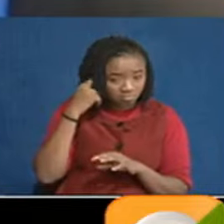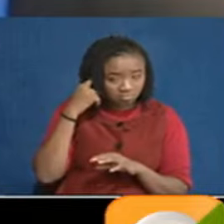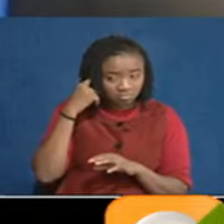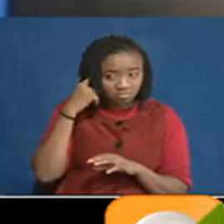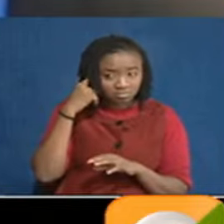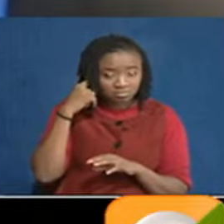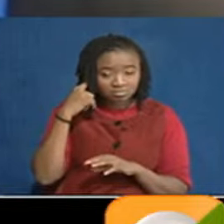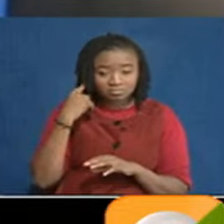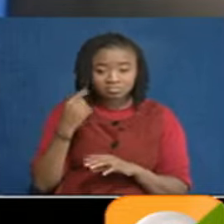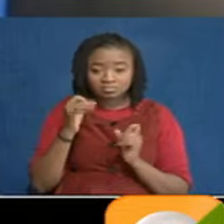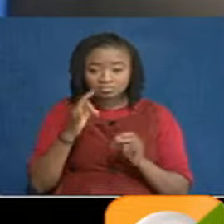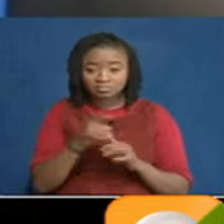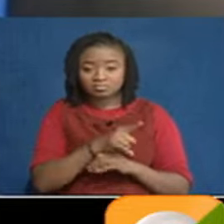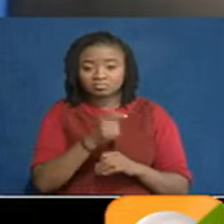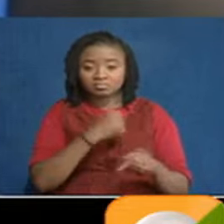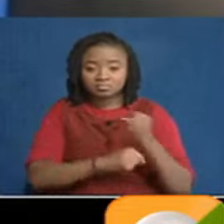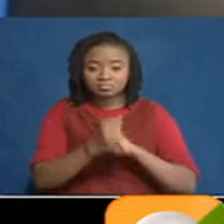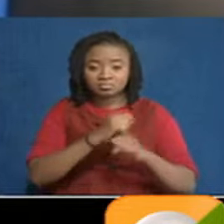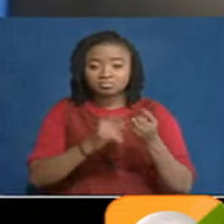be of success?